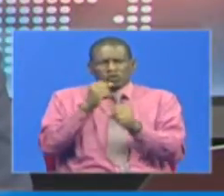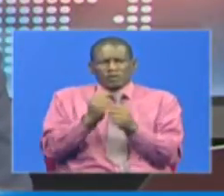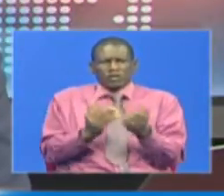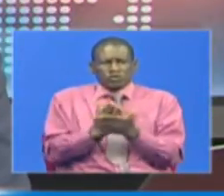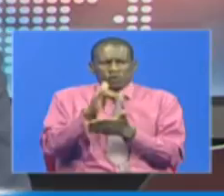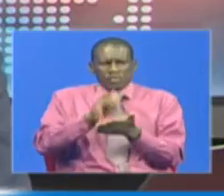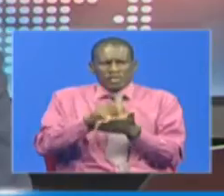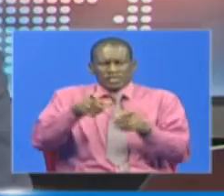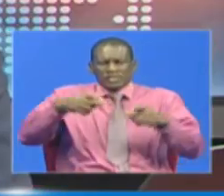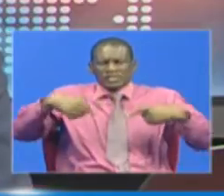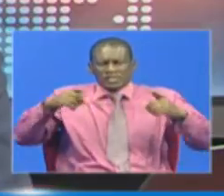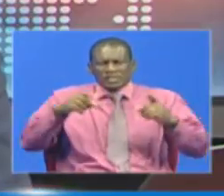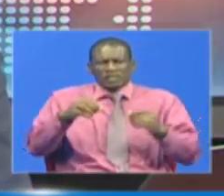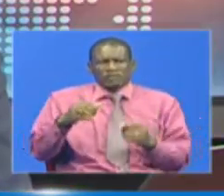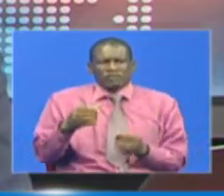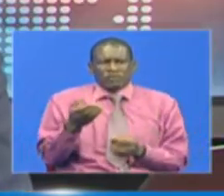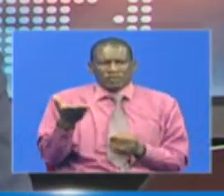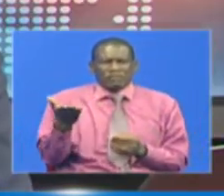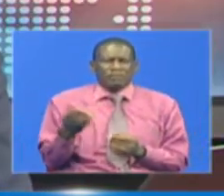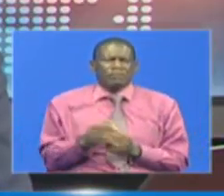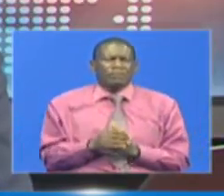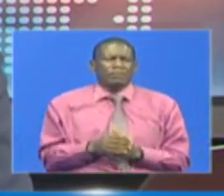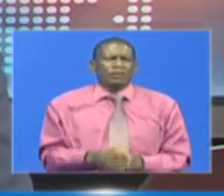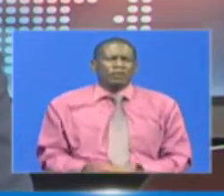know, reinvention?